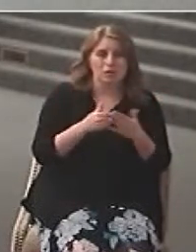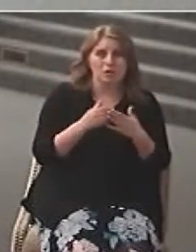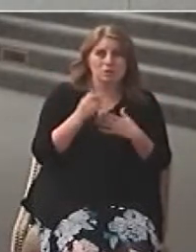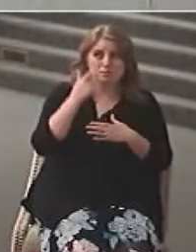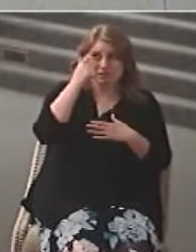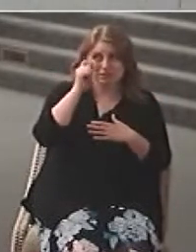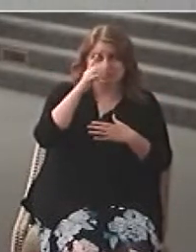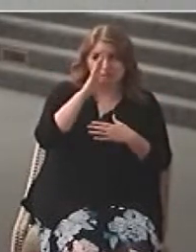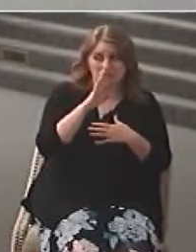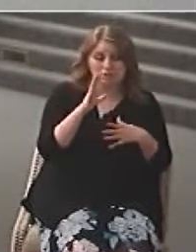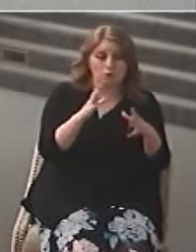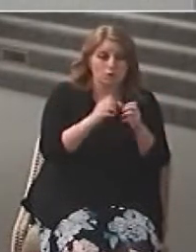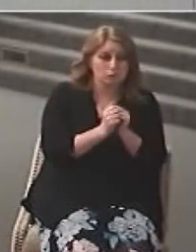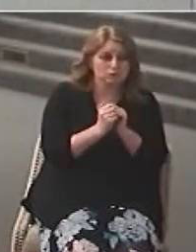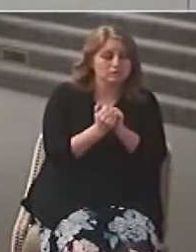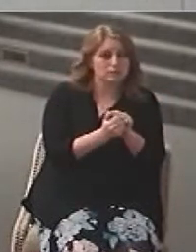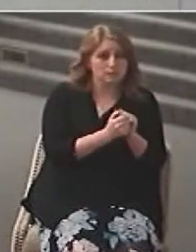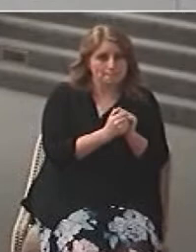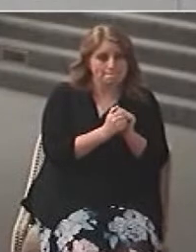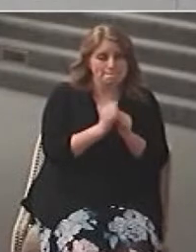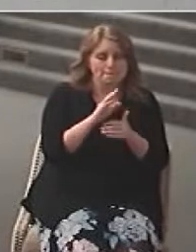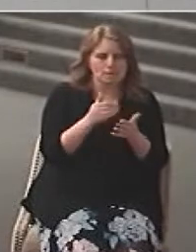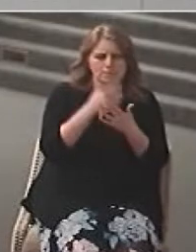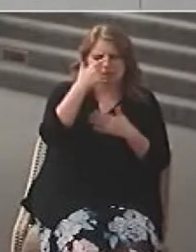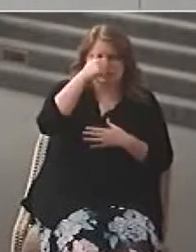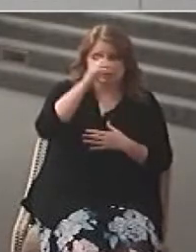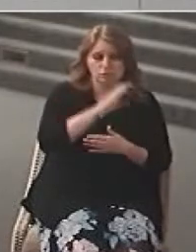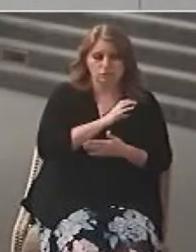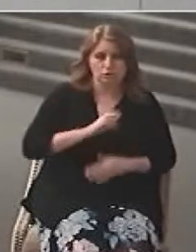of God, all because of Christ.